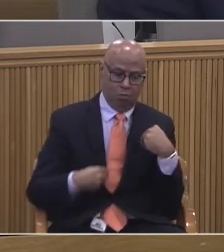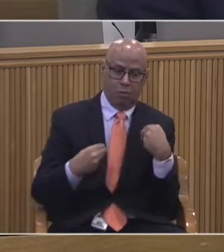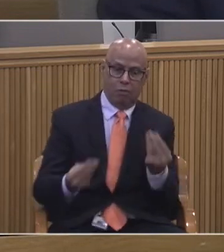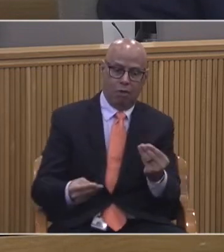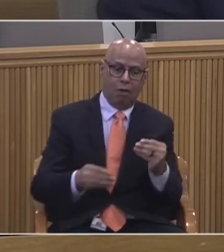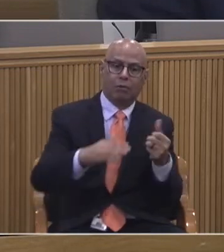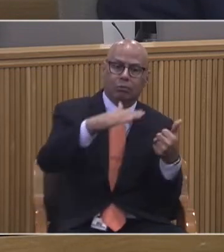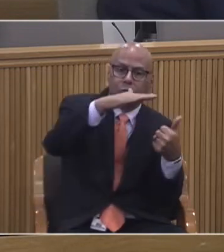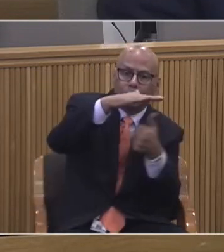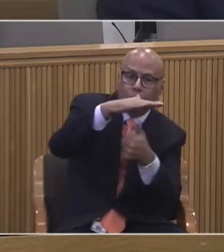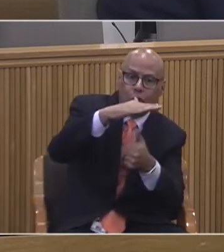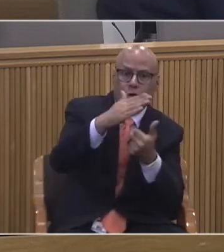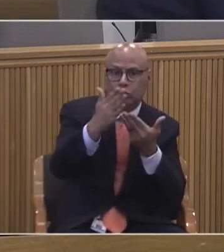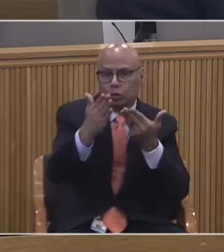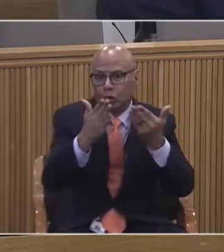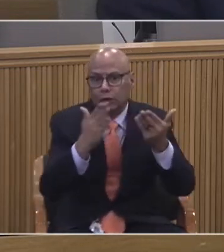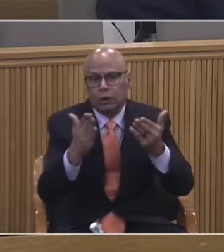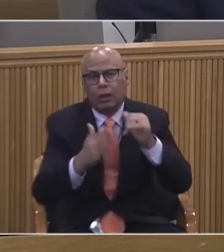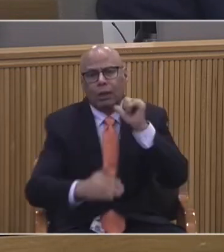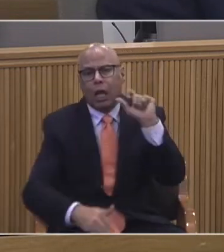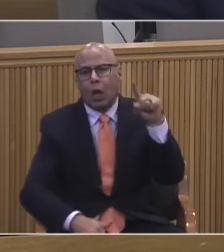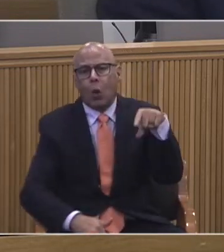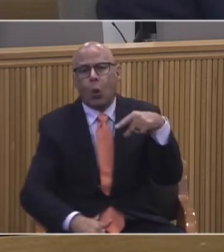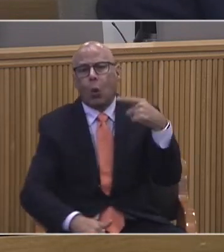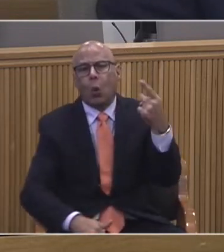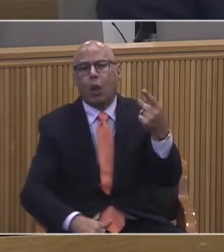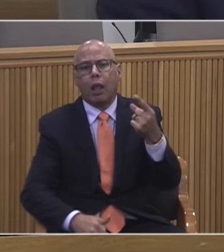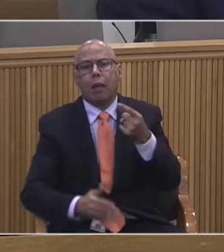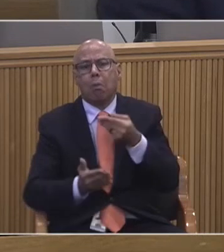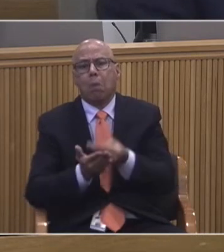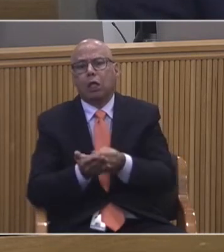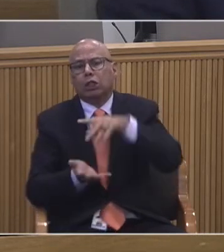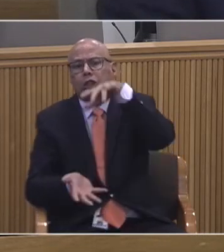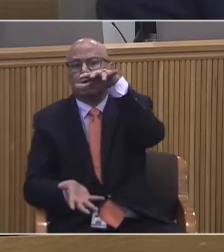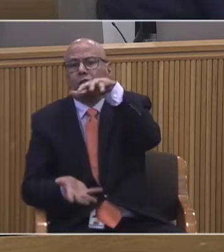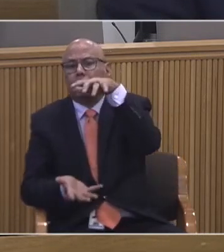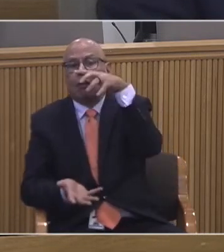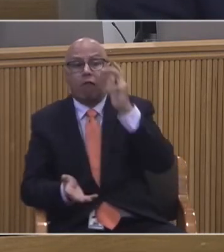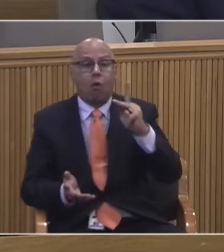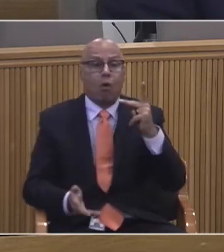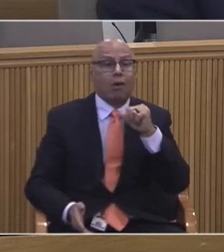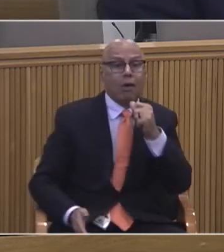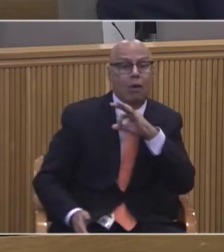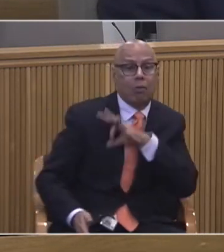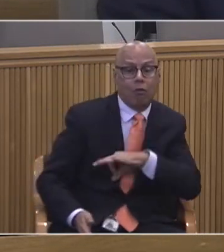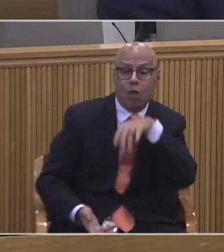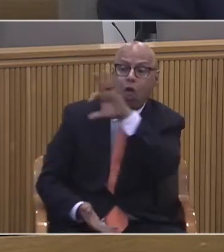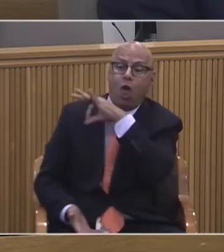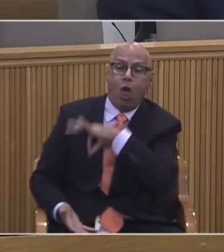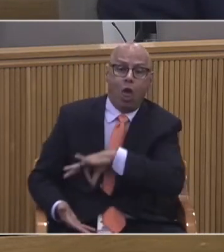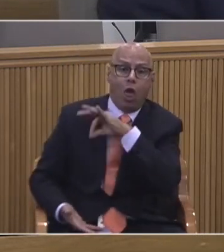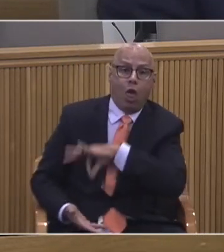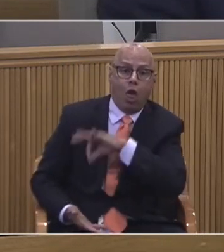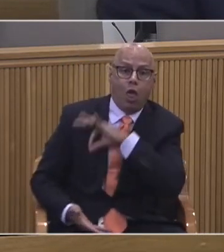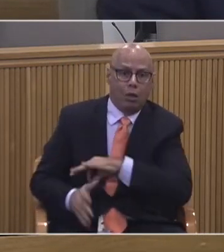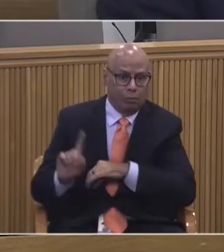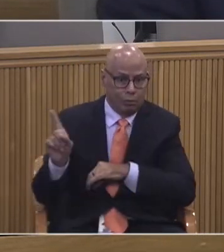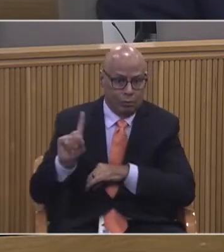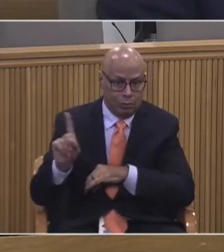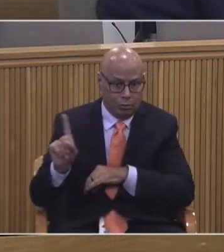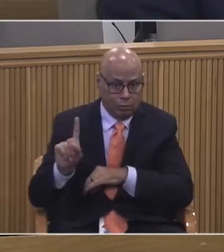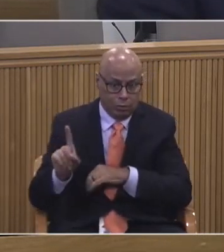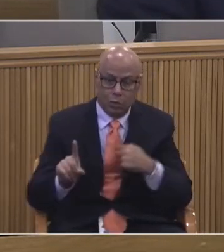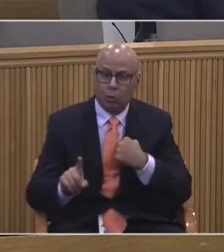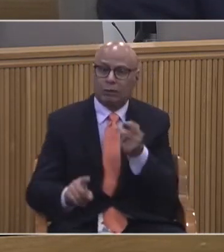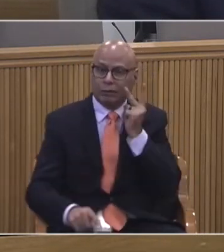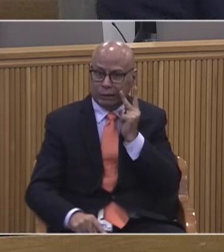and services and is not just a slush fund for for-profit nonprofits. Oregon is seeing the impact of over